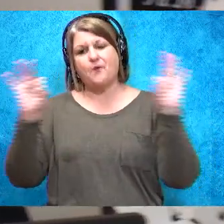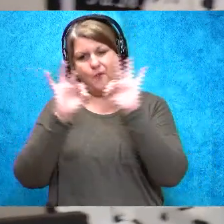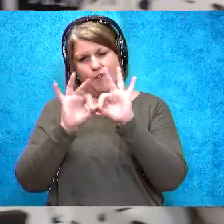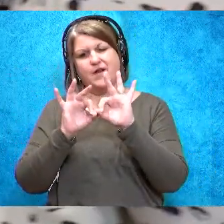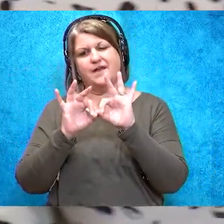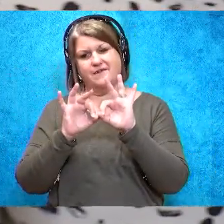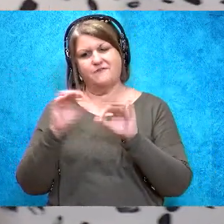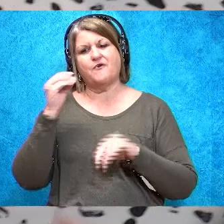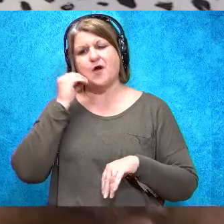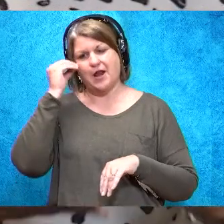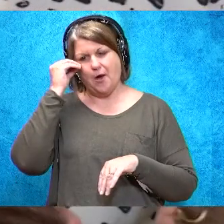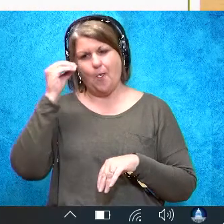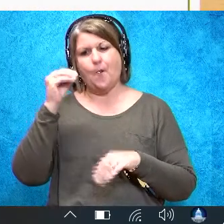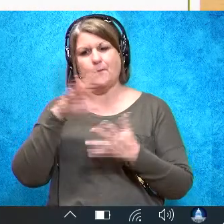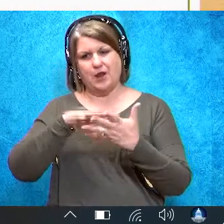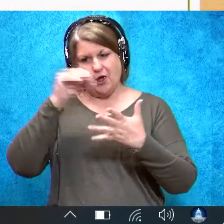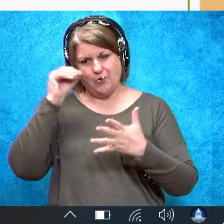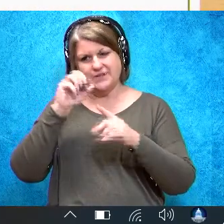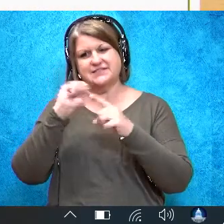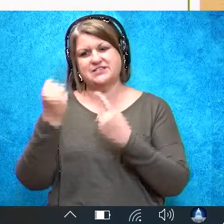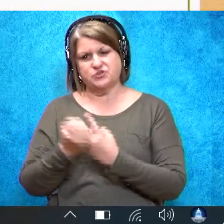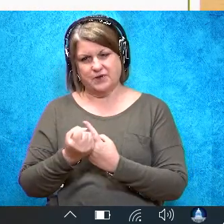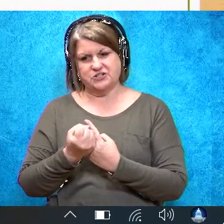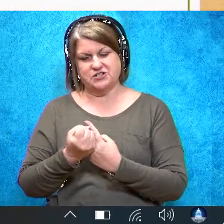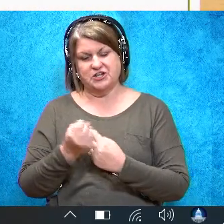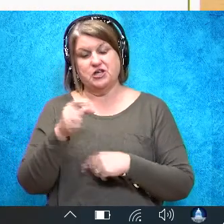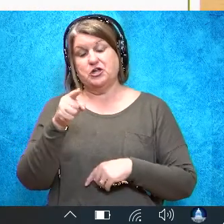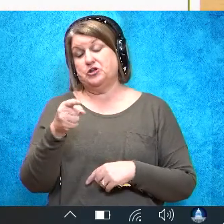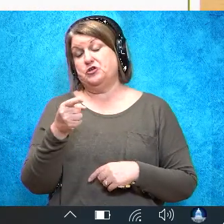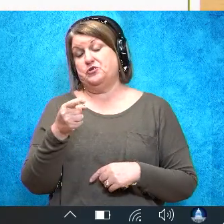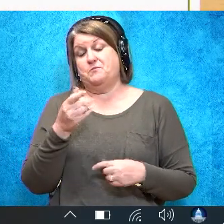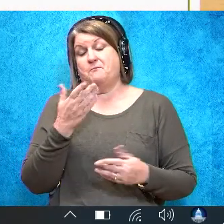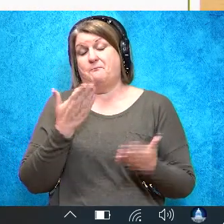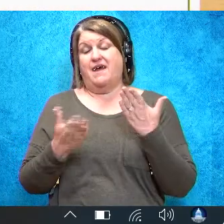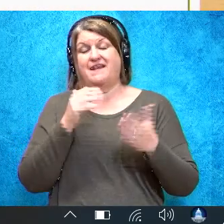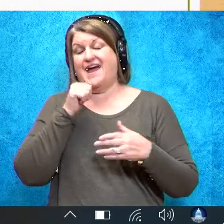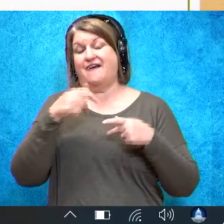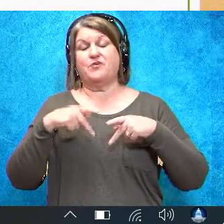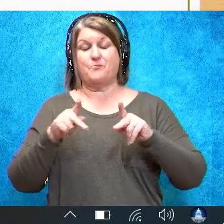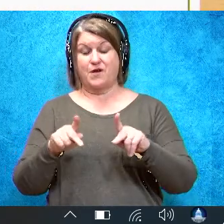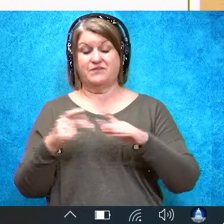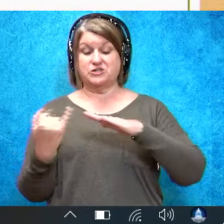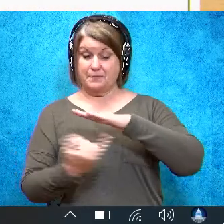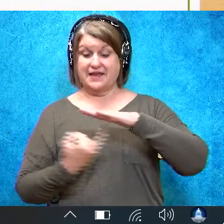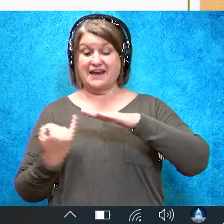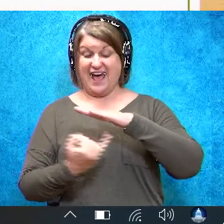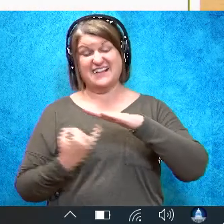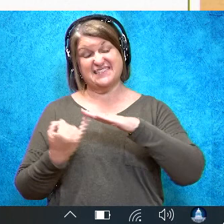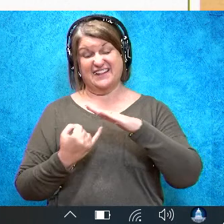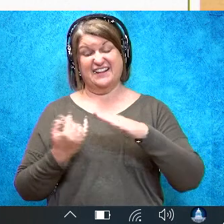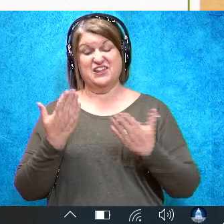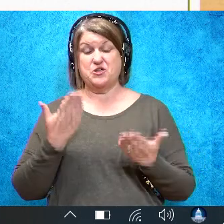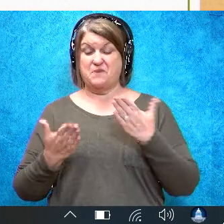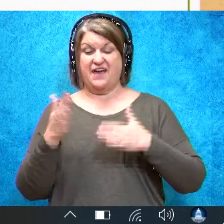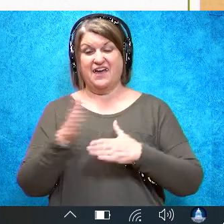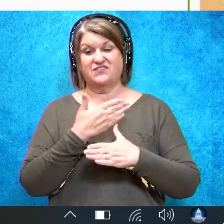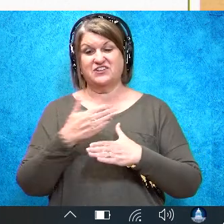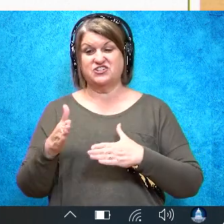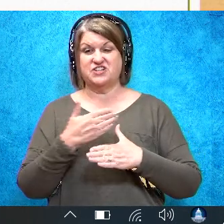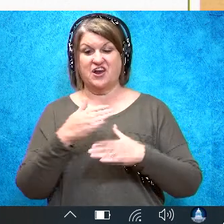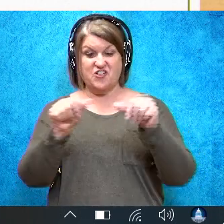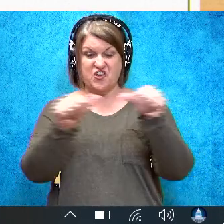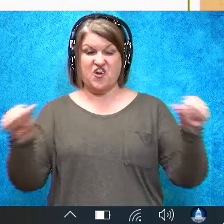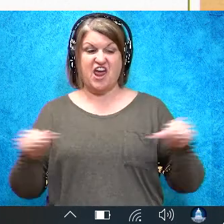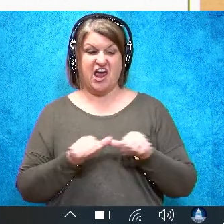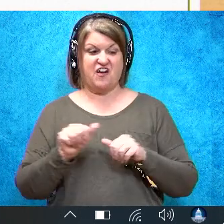not have the privilege of being isolated in a room by yourself, but you may have to share that space with other siblings or